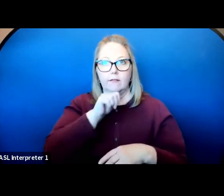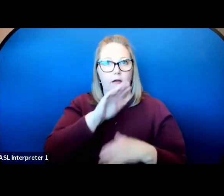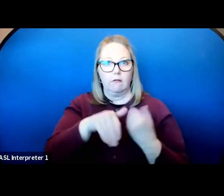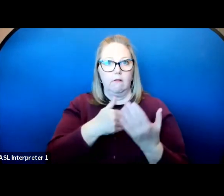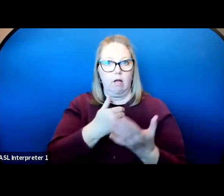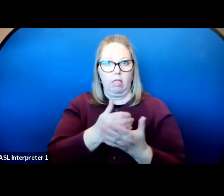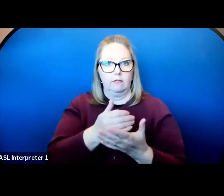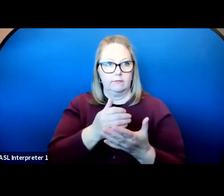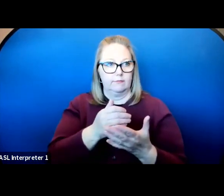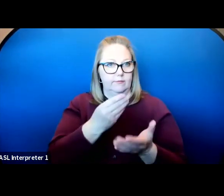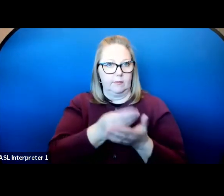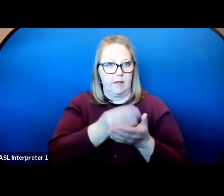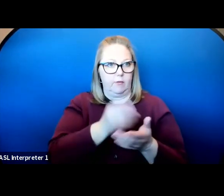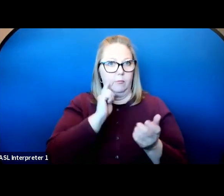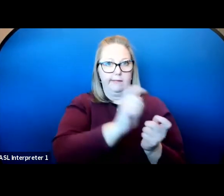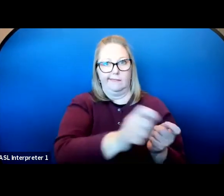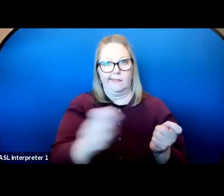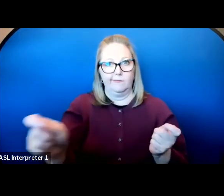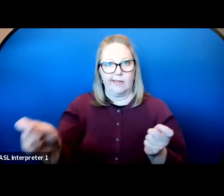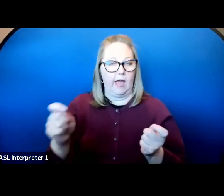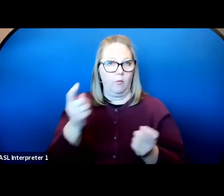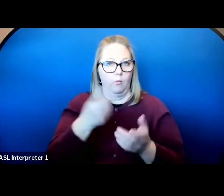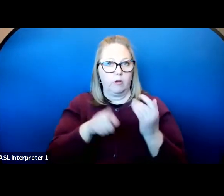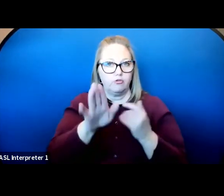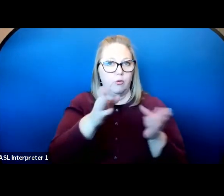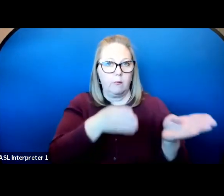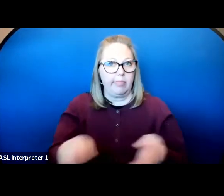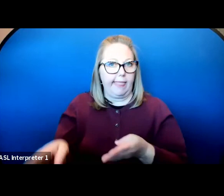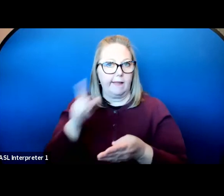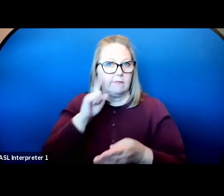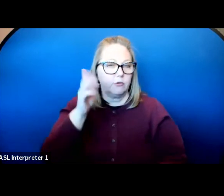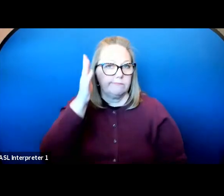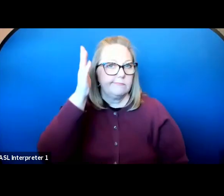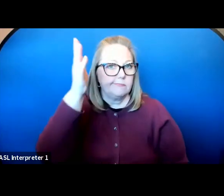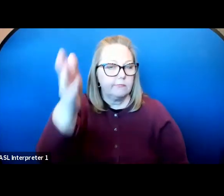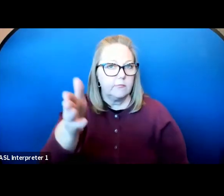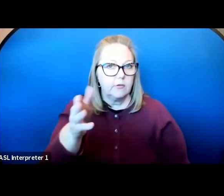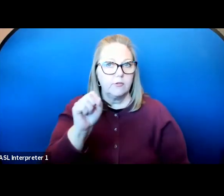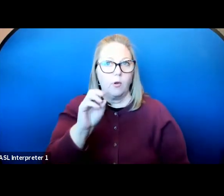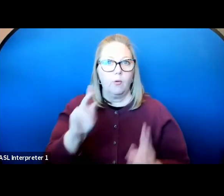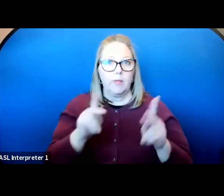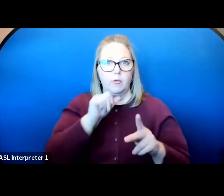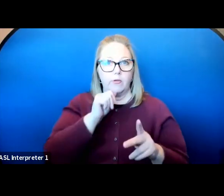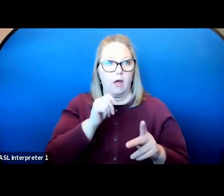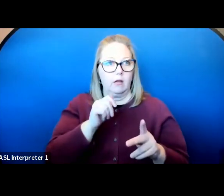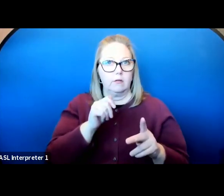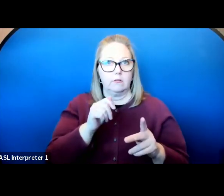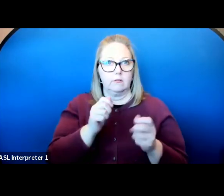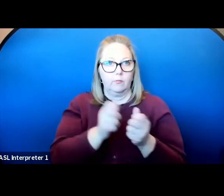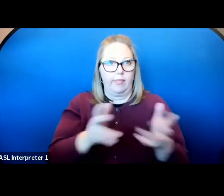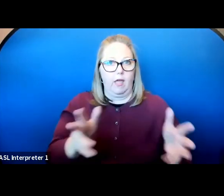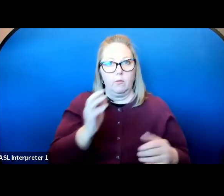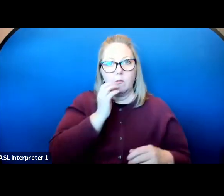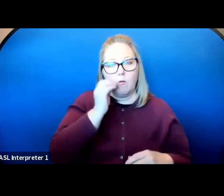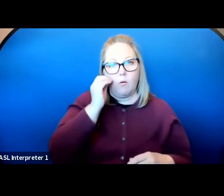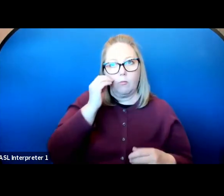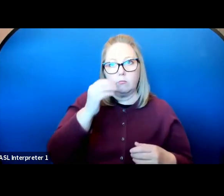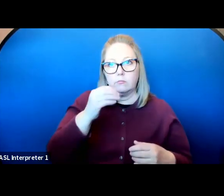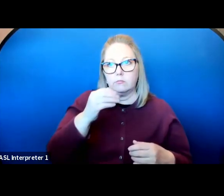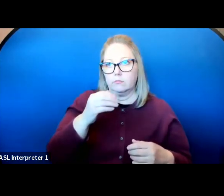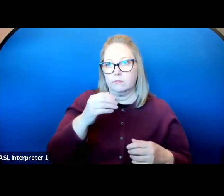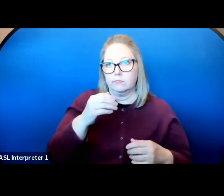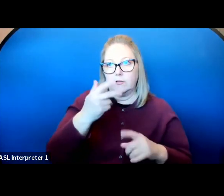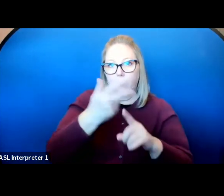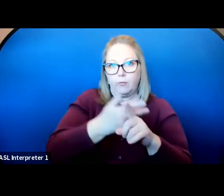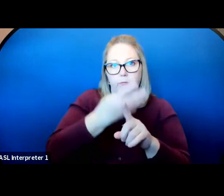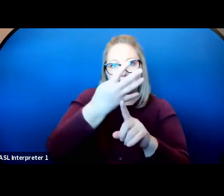will get to everyone who needs it. What's the plan in the long run so that people don't end up in the streets over the next few years following